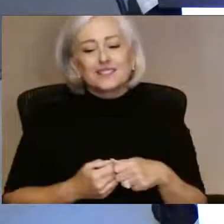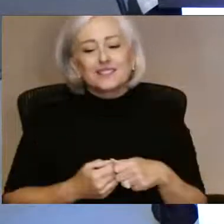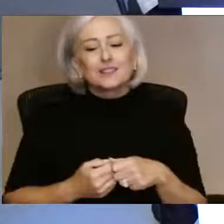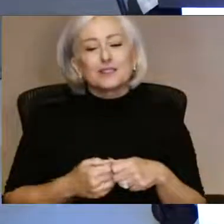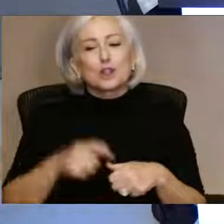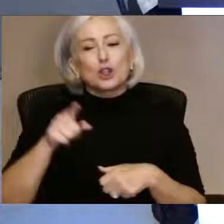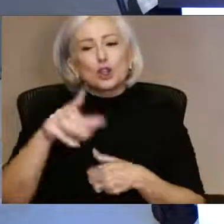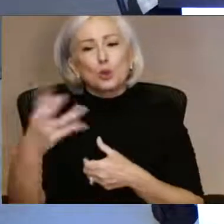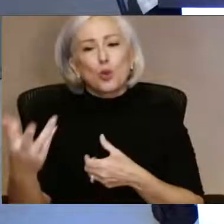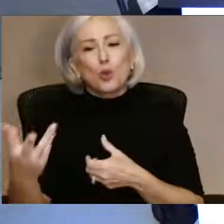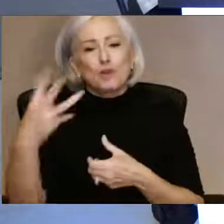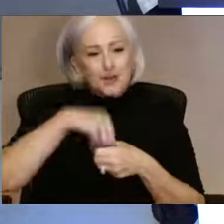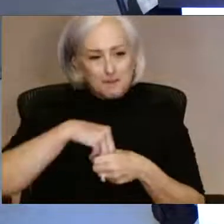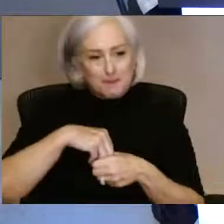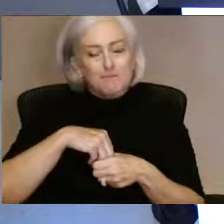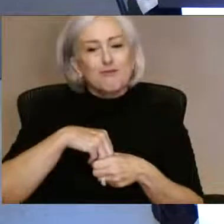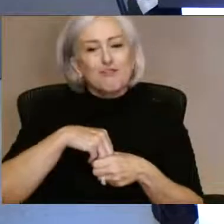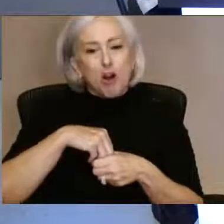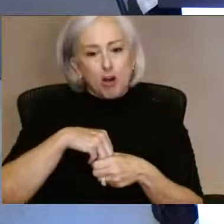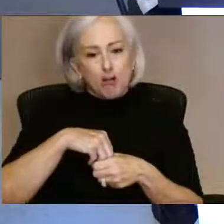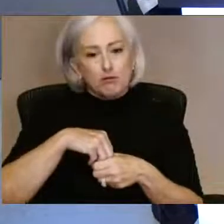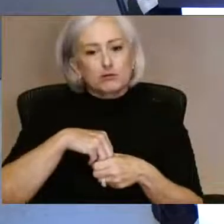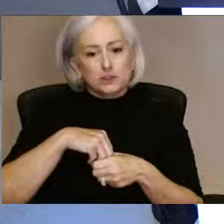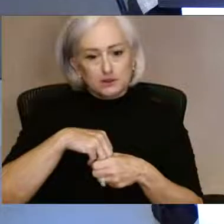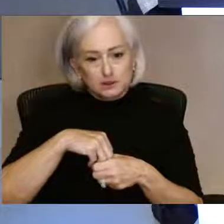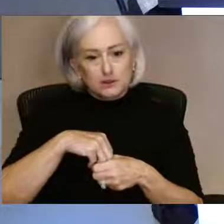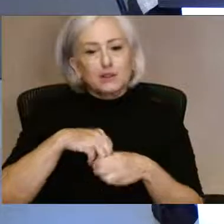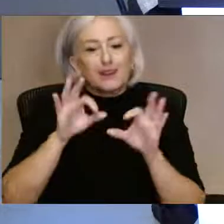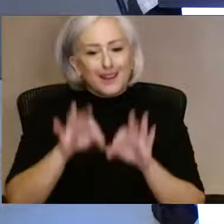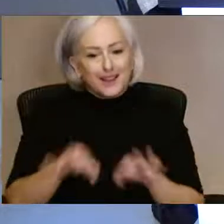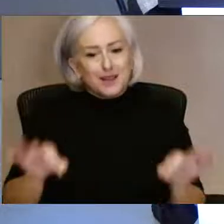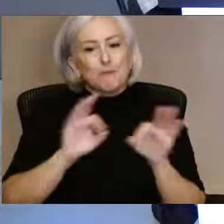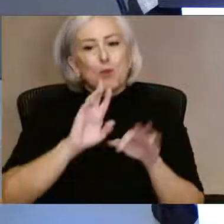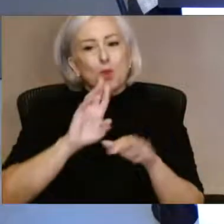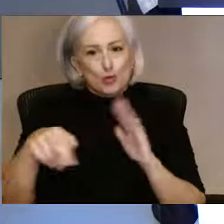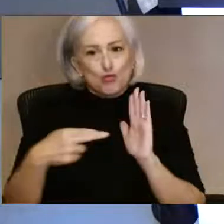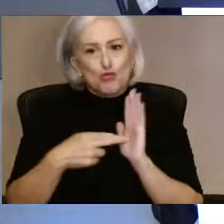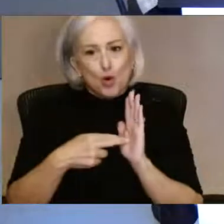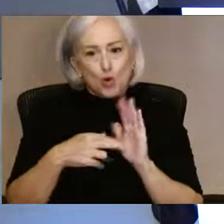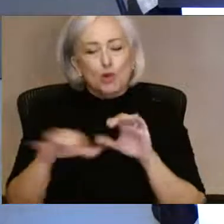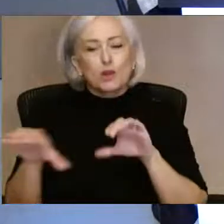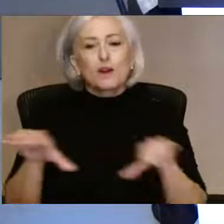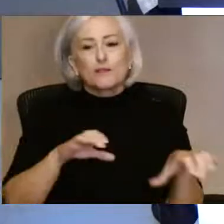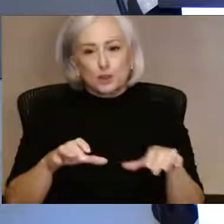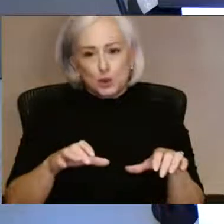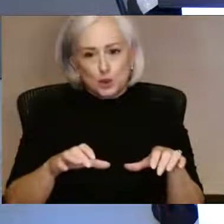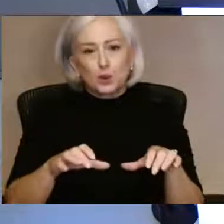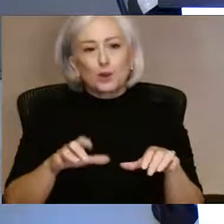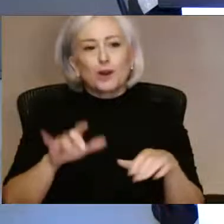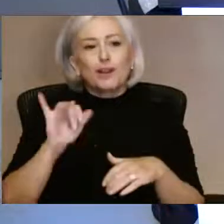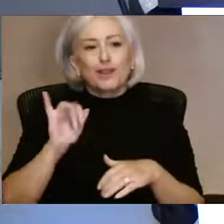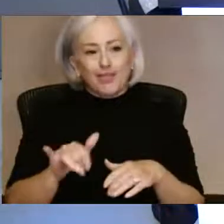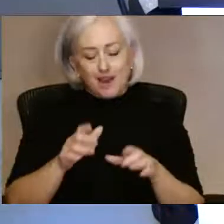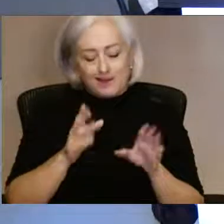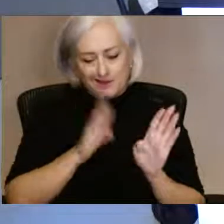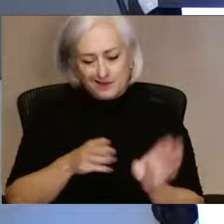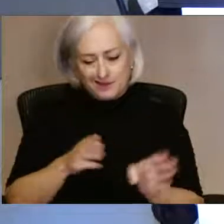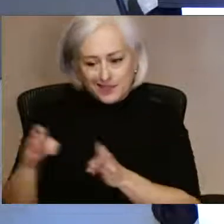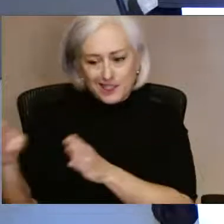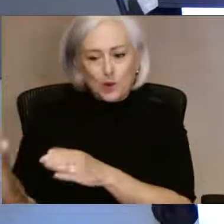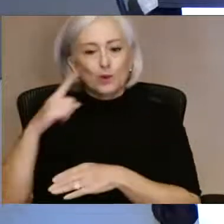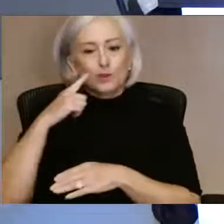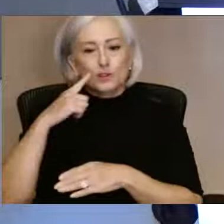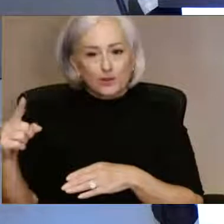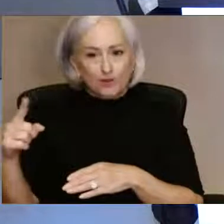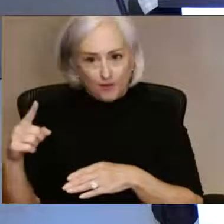in really getting us to that completed sequence of the human genome. And tell us a little bit about why